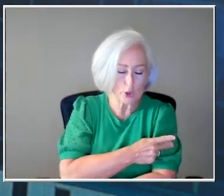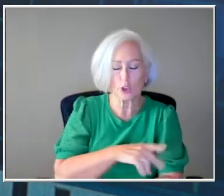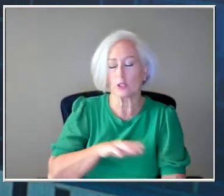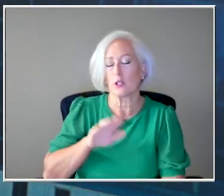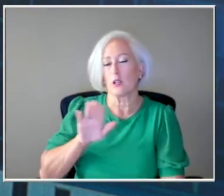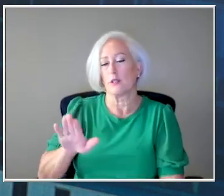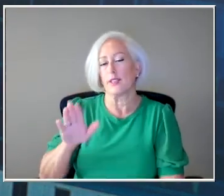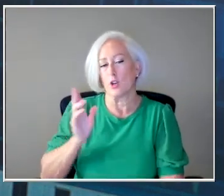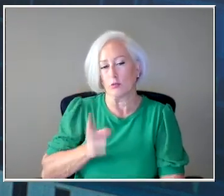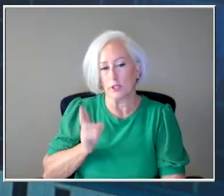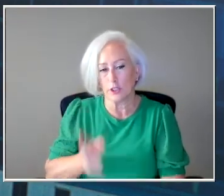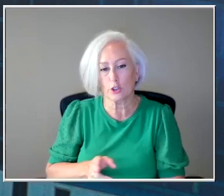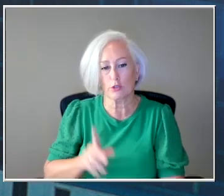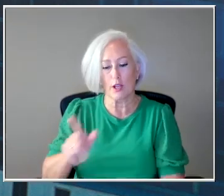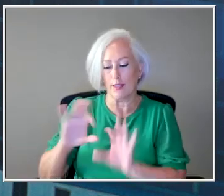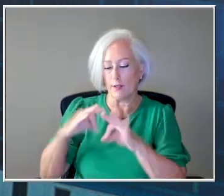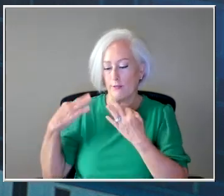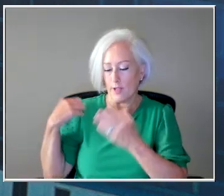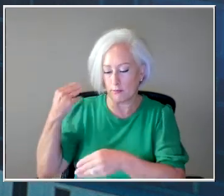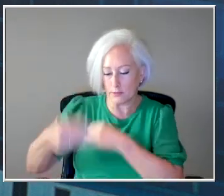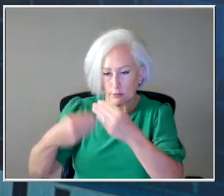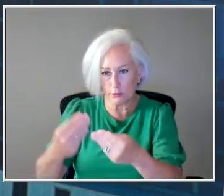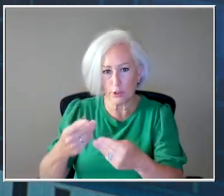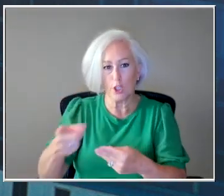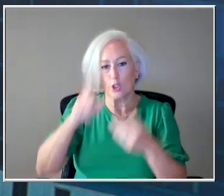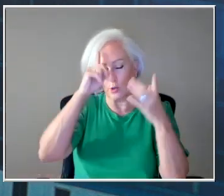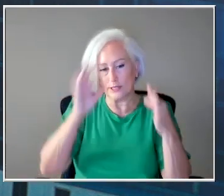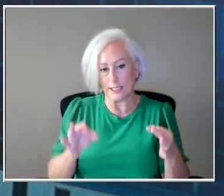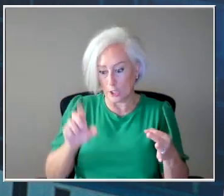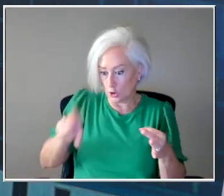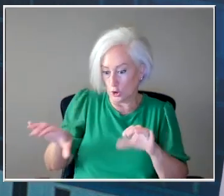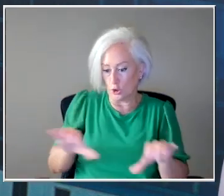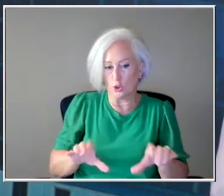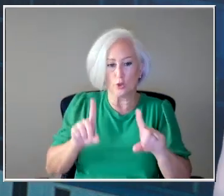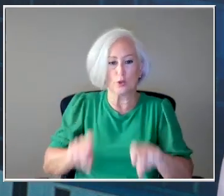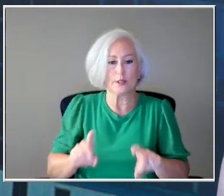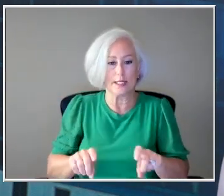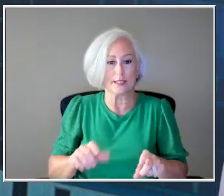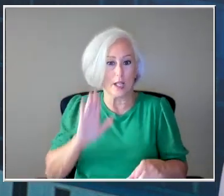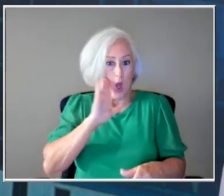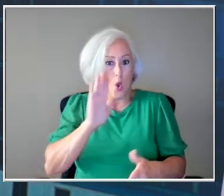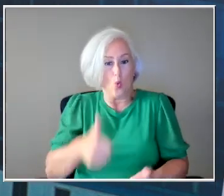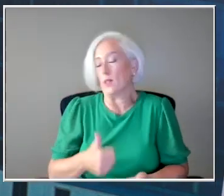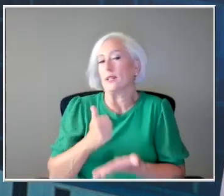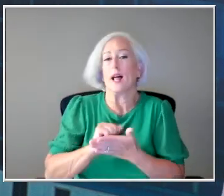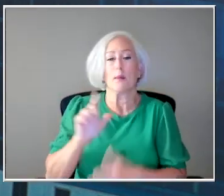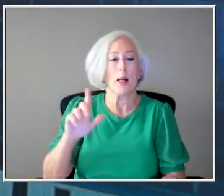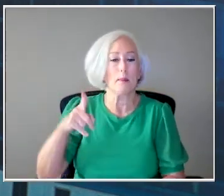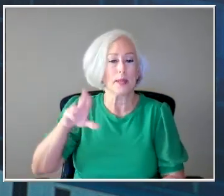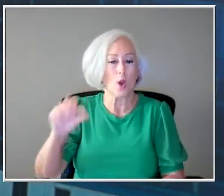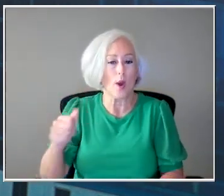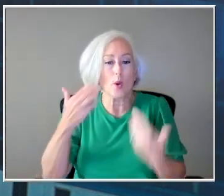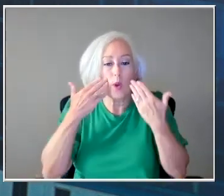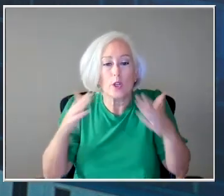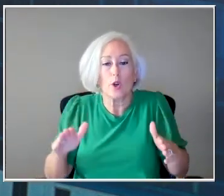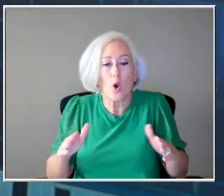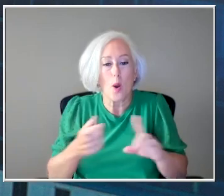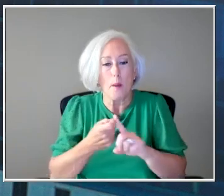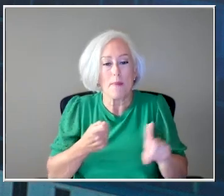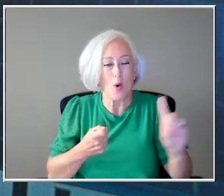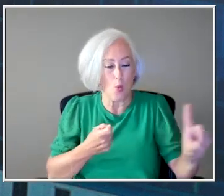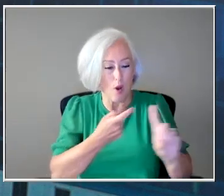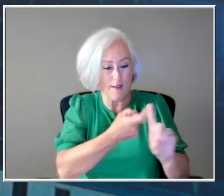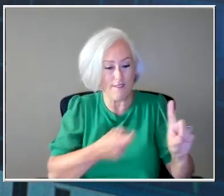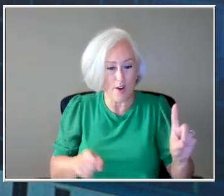if you should do testing on this patient. But when it comes to Lp(a), we don't know. 20%, 1 out of 5 of the patients in the United States have